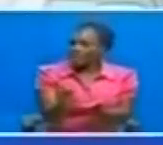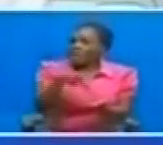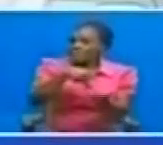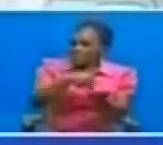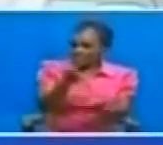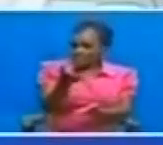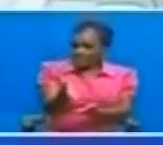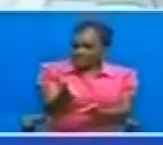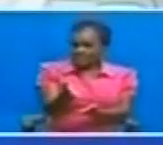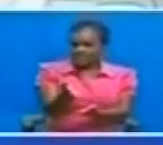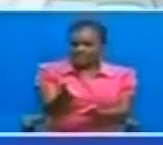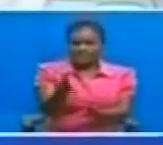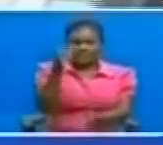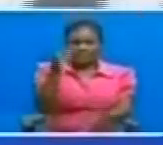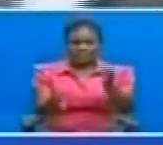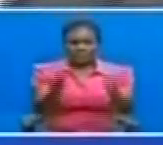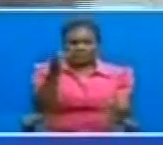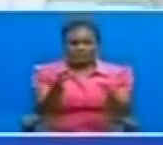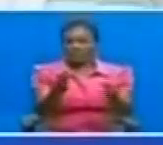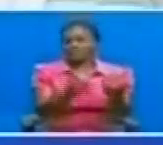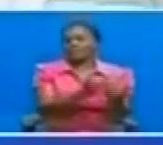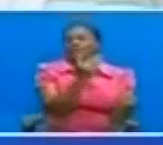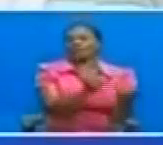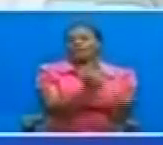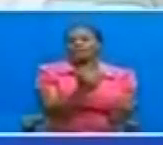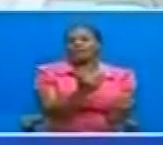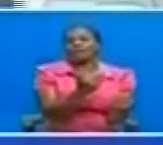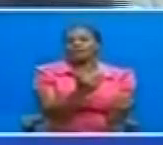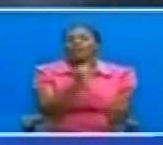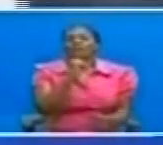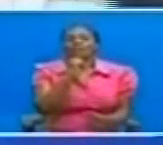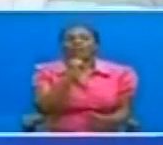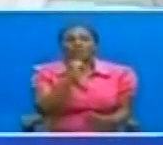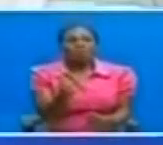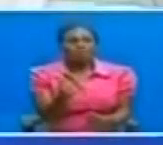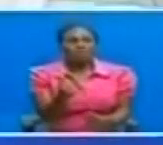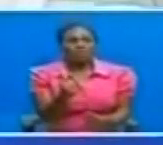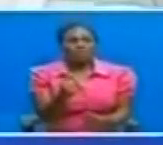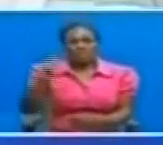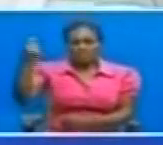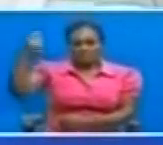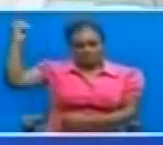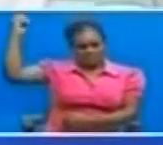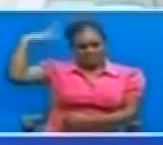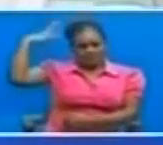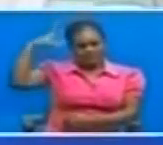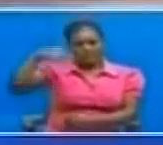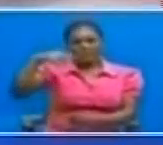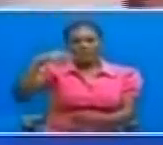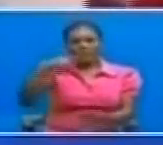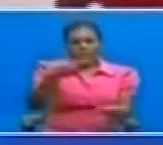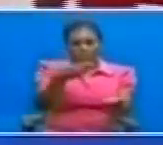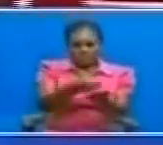also should be very much, should be examined with a lot of care, so that we are not going to put our Kenya Power into financial